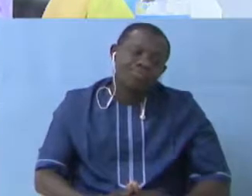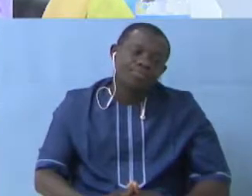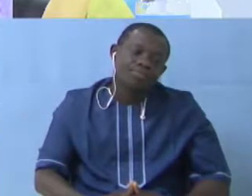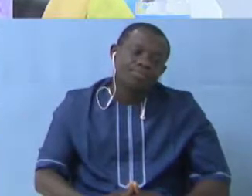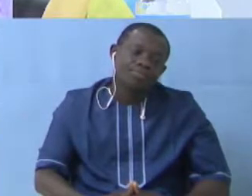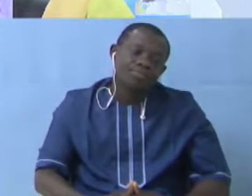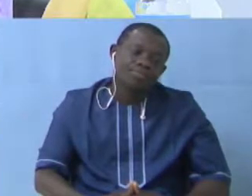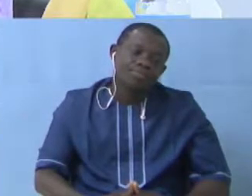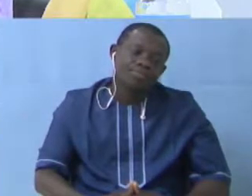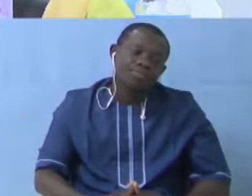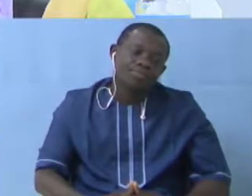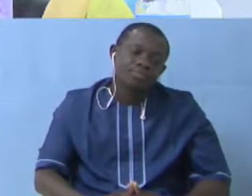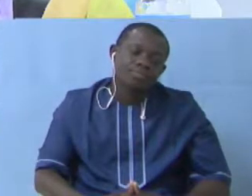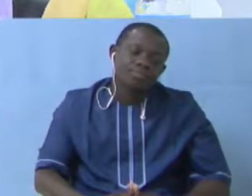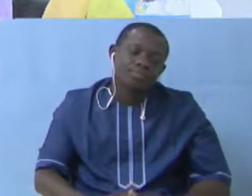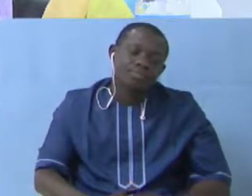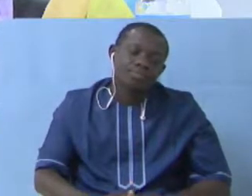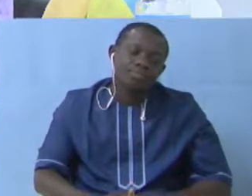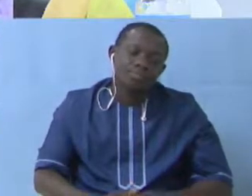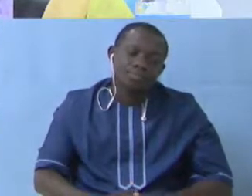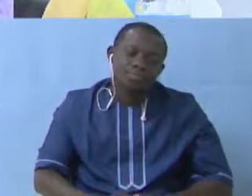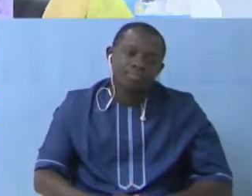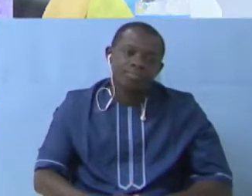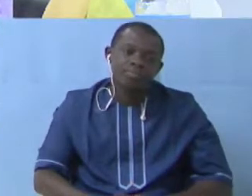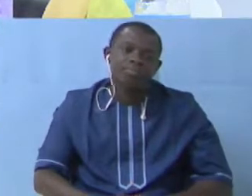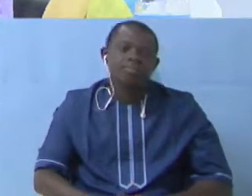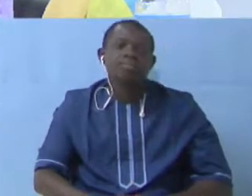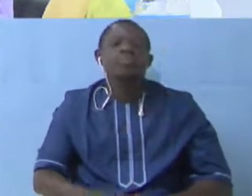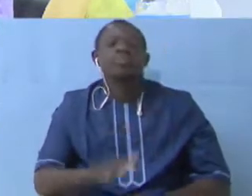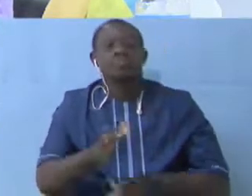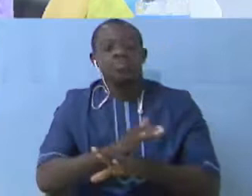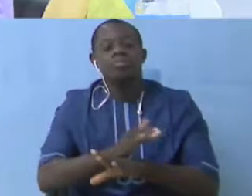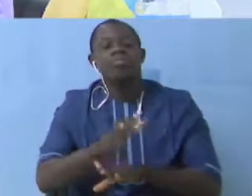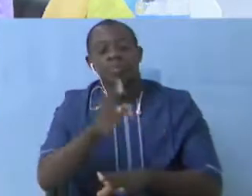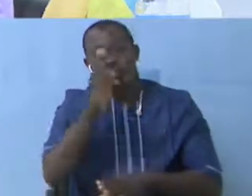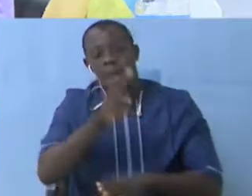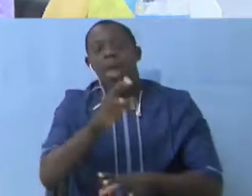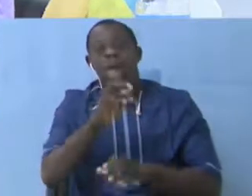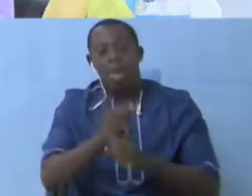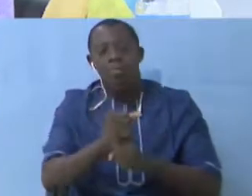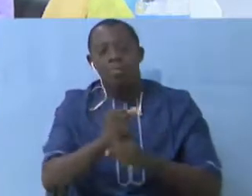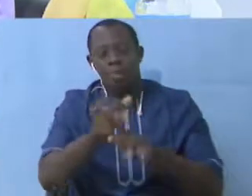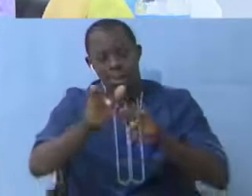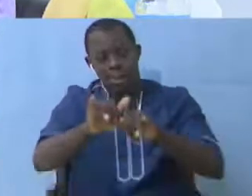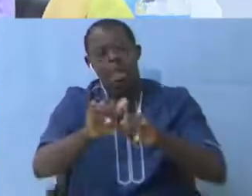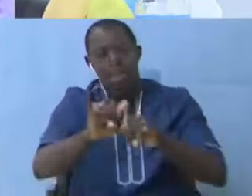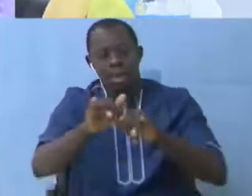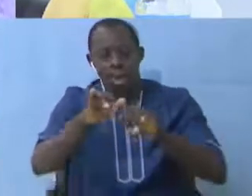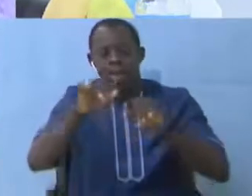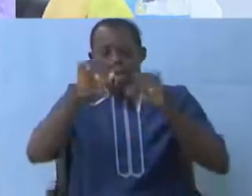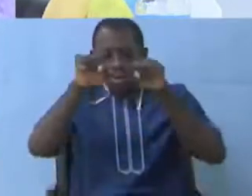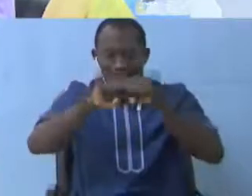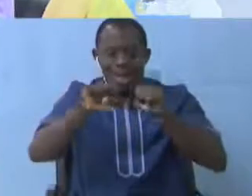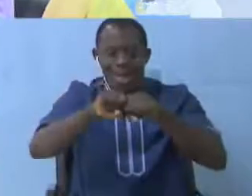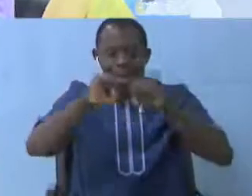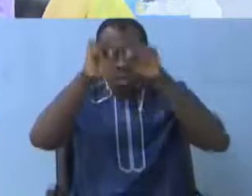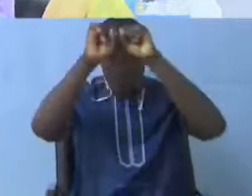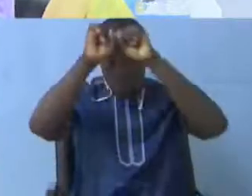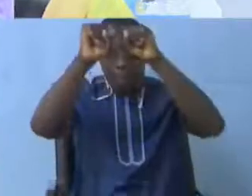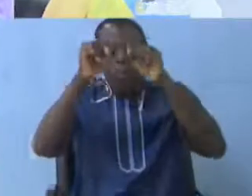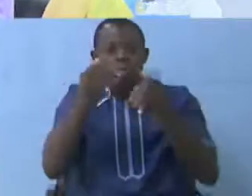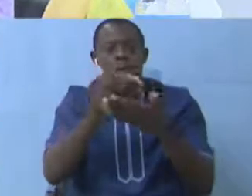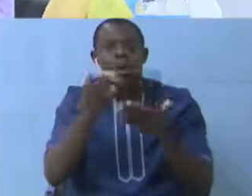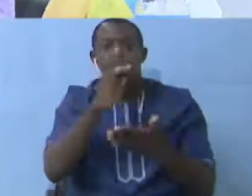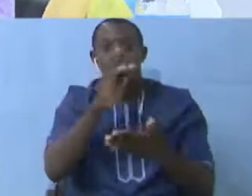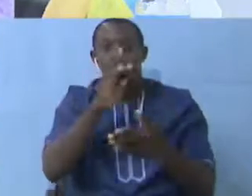course, we were able to get him to stay in Senegal because of the authorities at the highest level agreed that he can stay. waaye